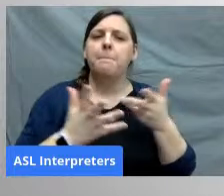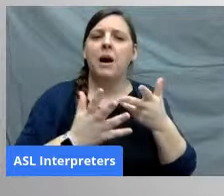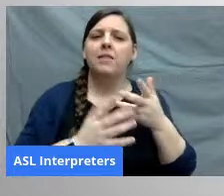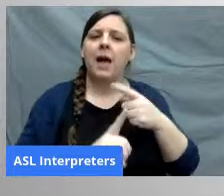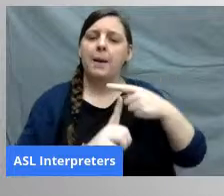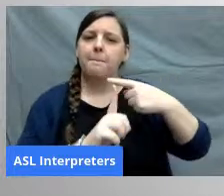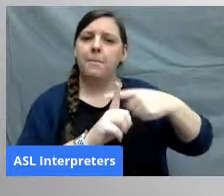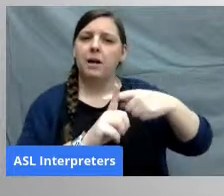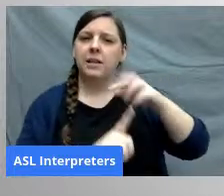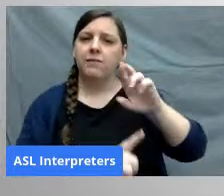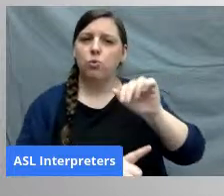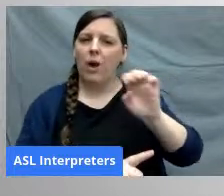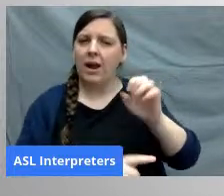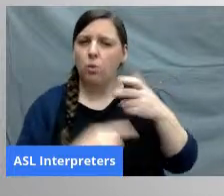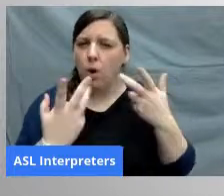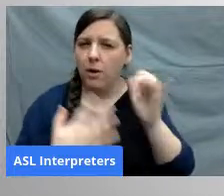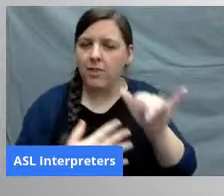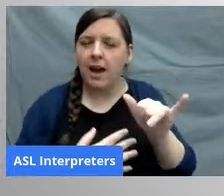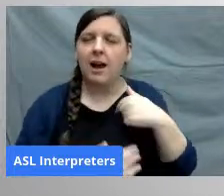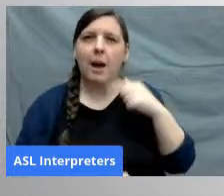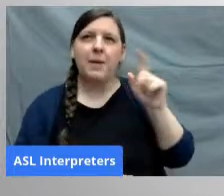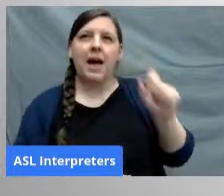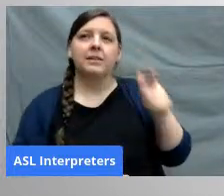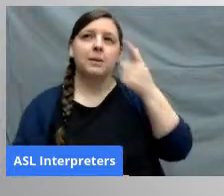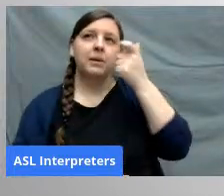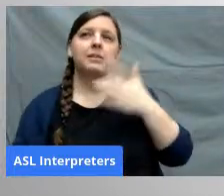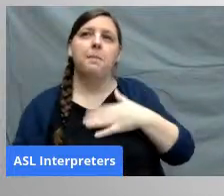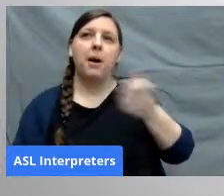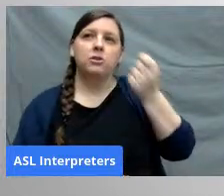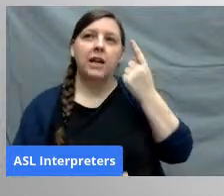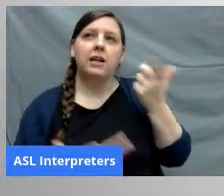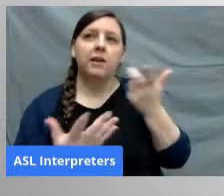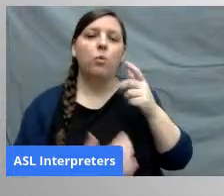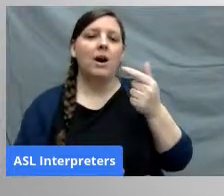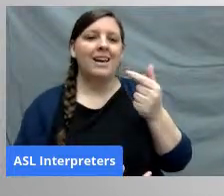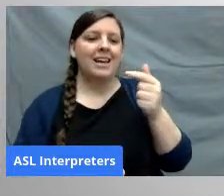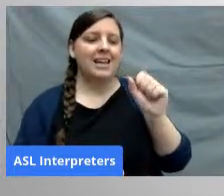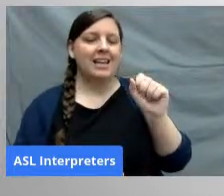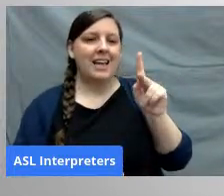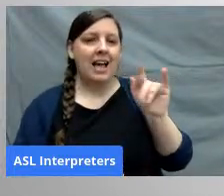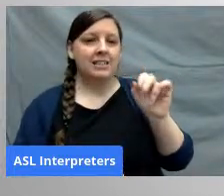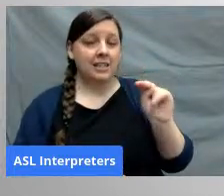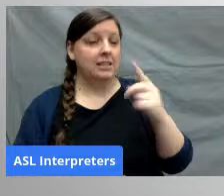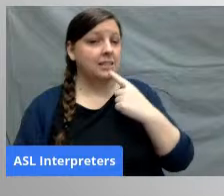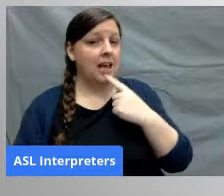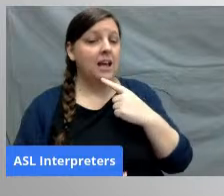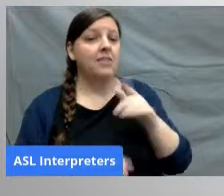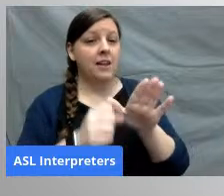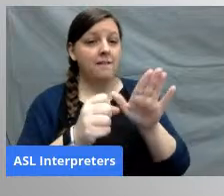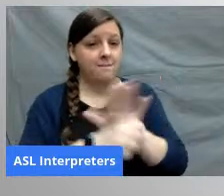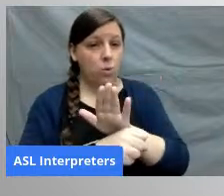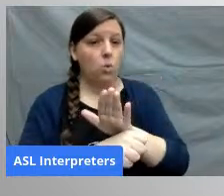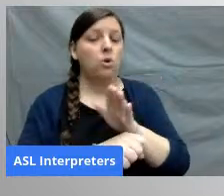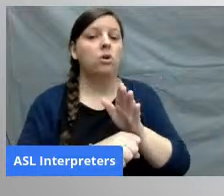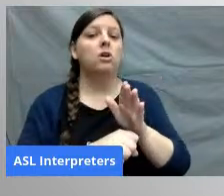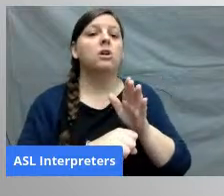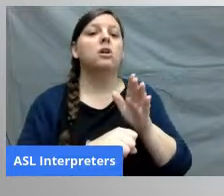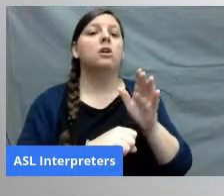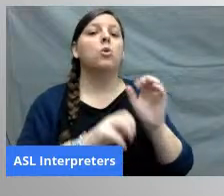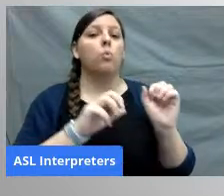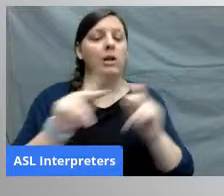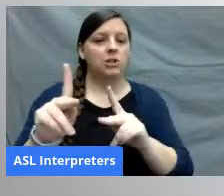rate? I asked because from my understanding of what Mr. Gaskin said, that a full return would depend on the positivity rate